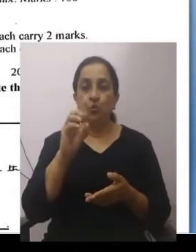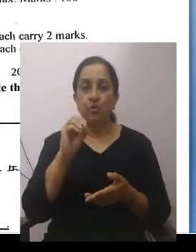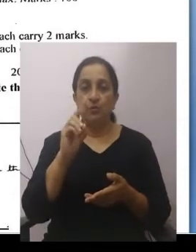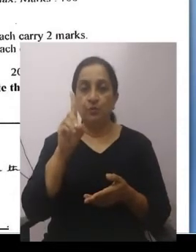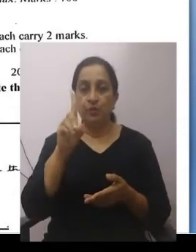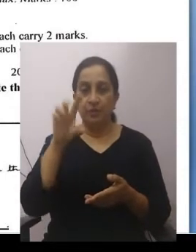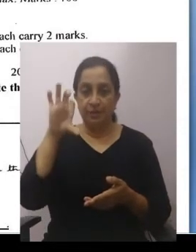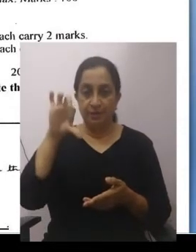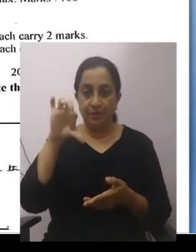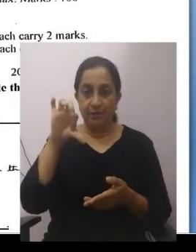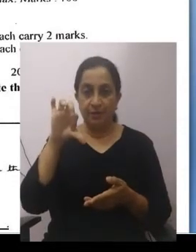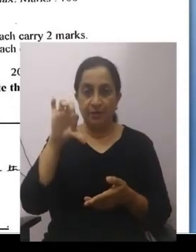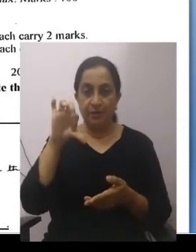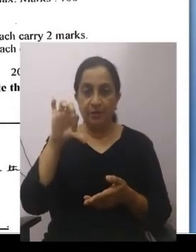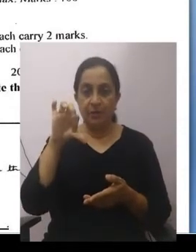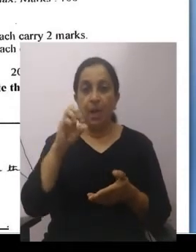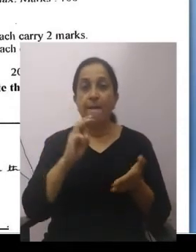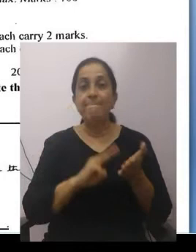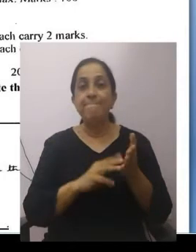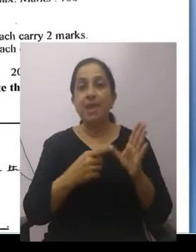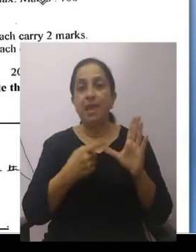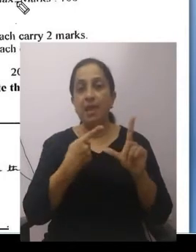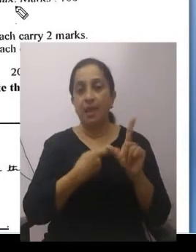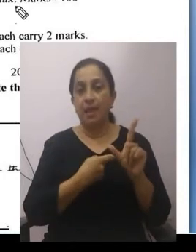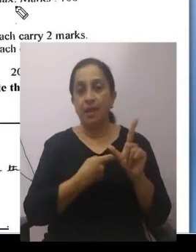2019 May paper.